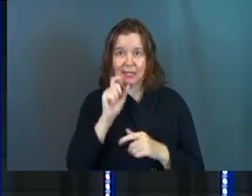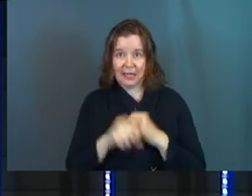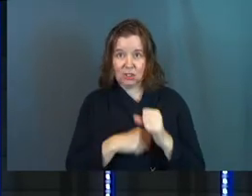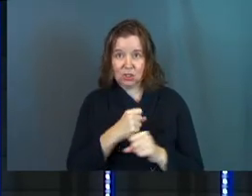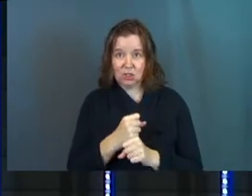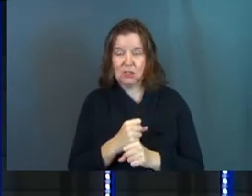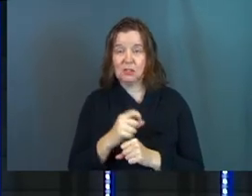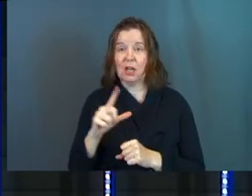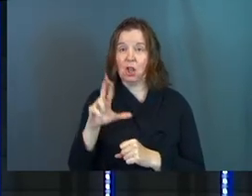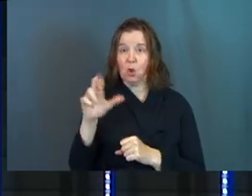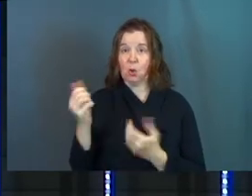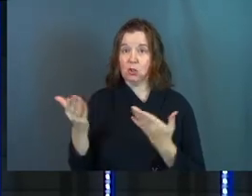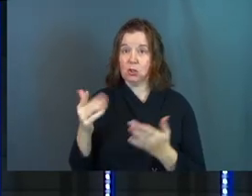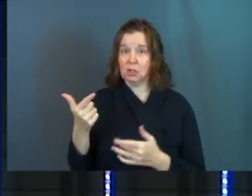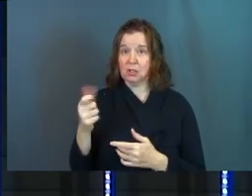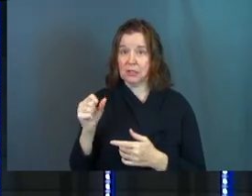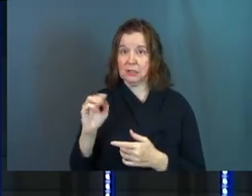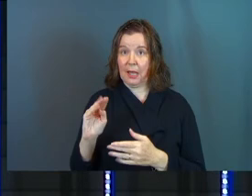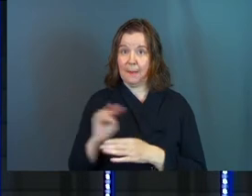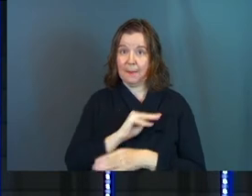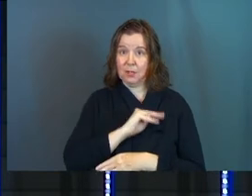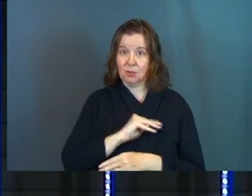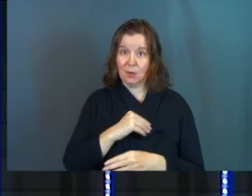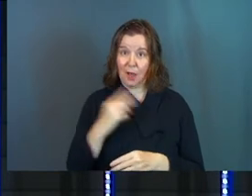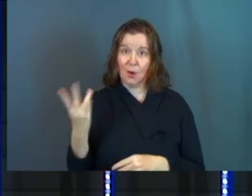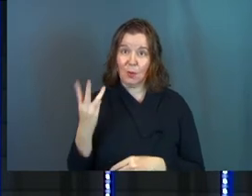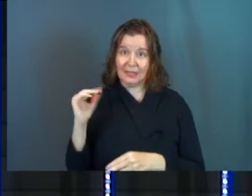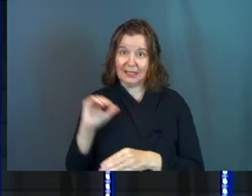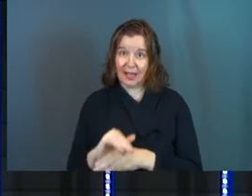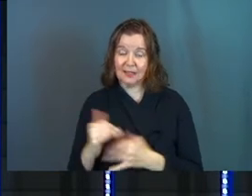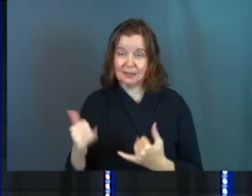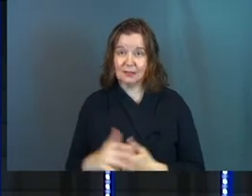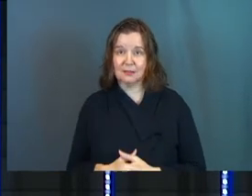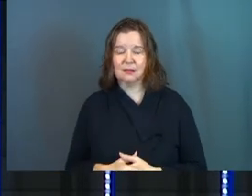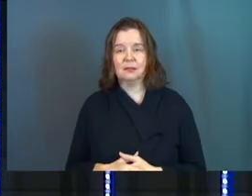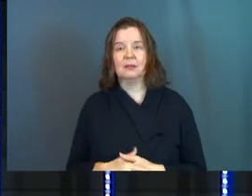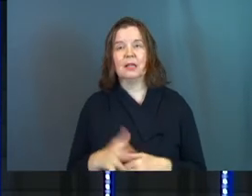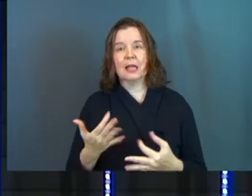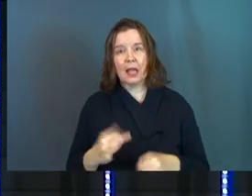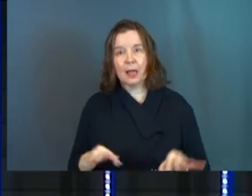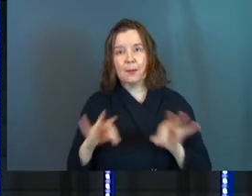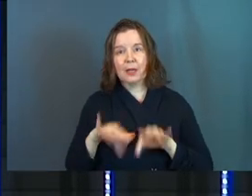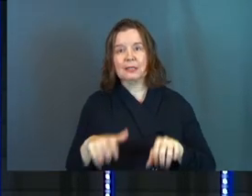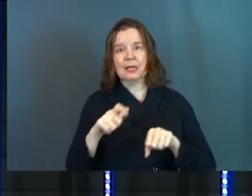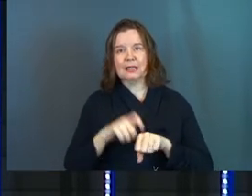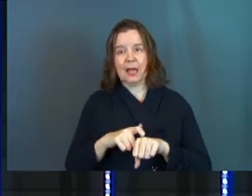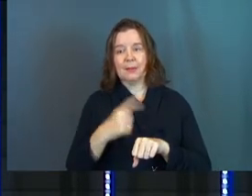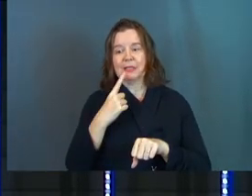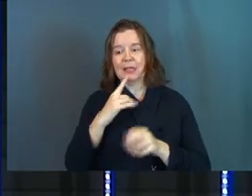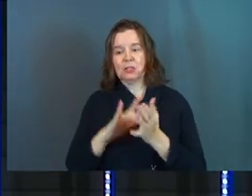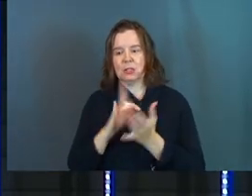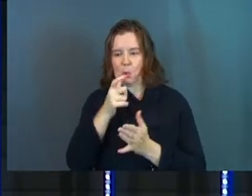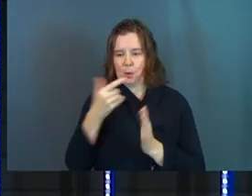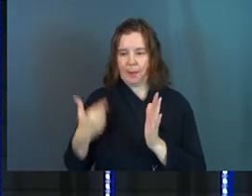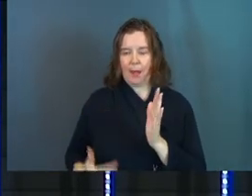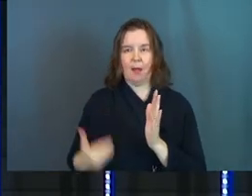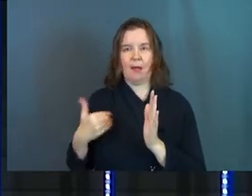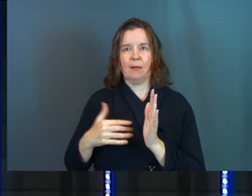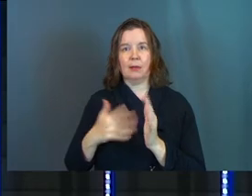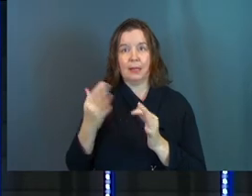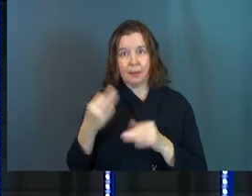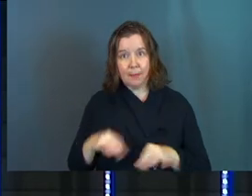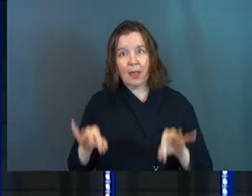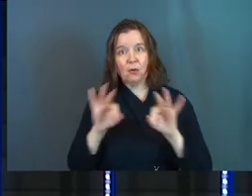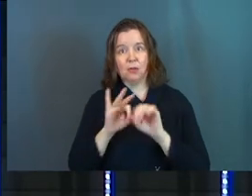teenage years. And Laura serves at our GSM ministry on Wednesday nights. See, it matters to take time out and say, Jesus, who am I?